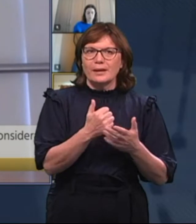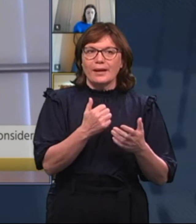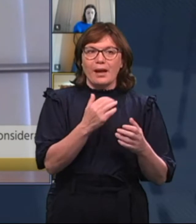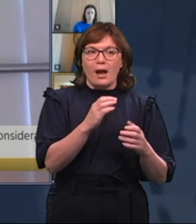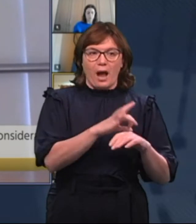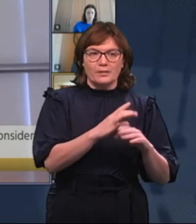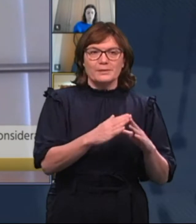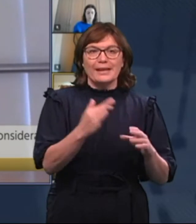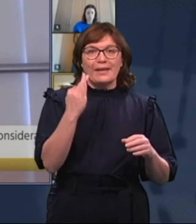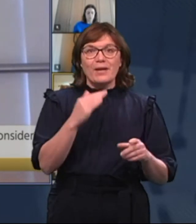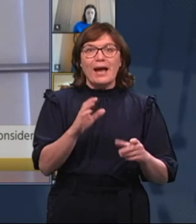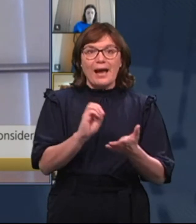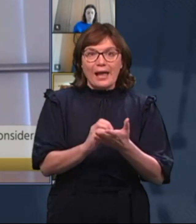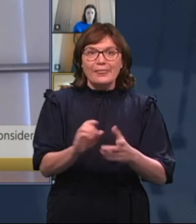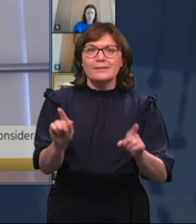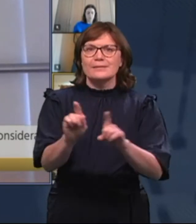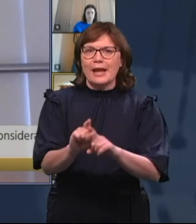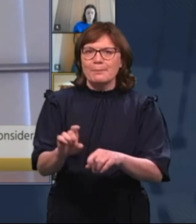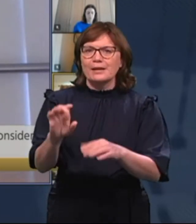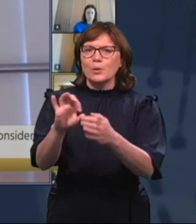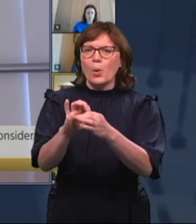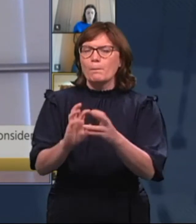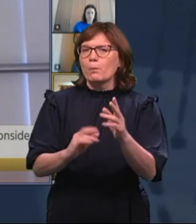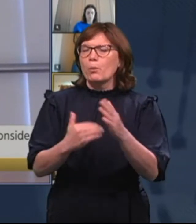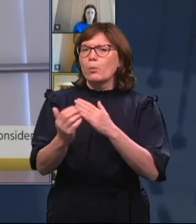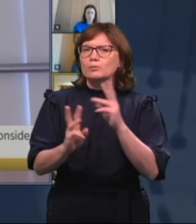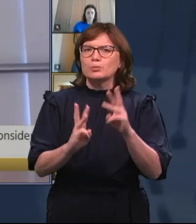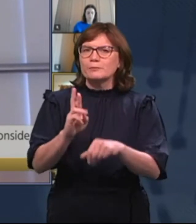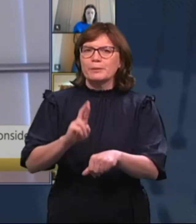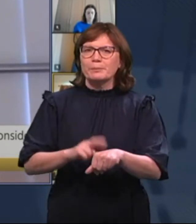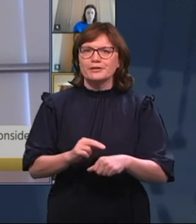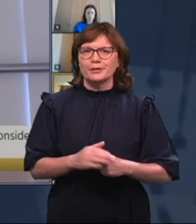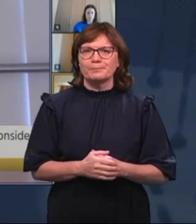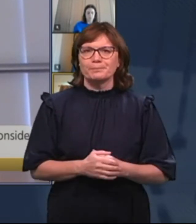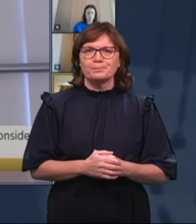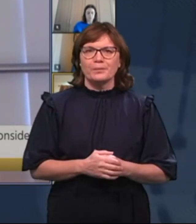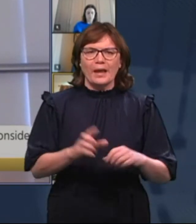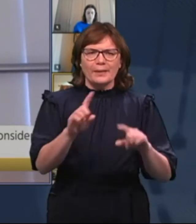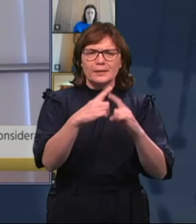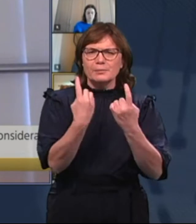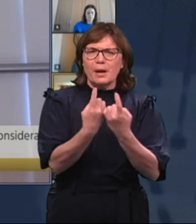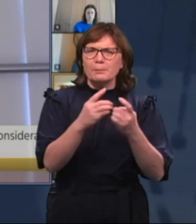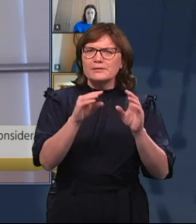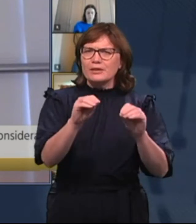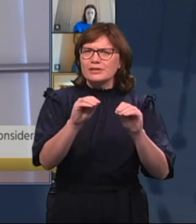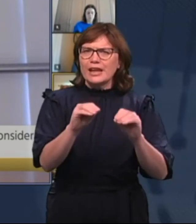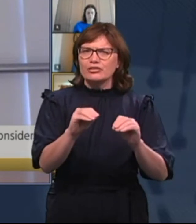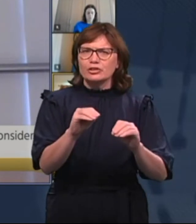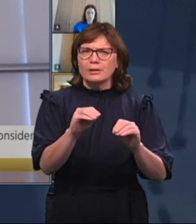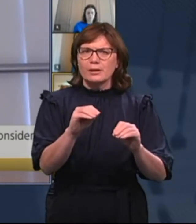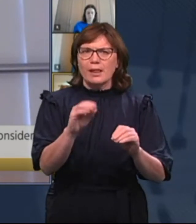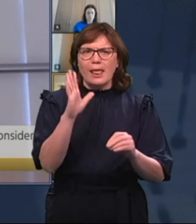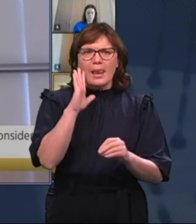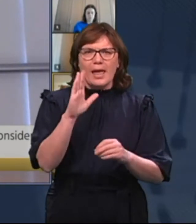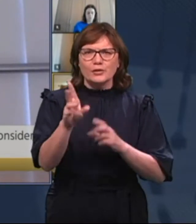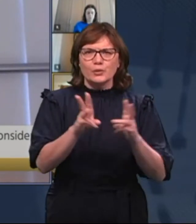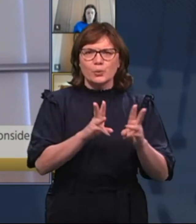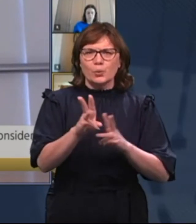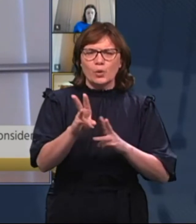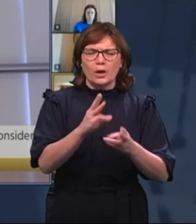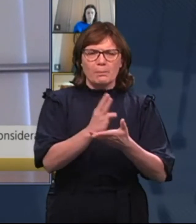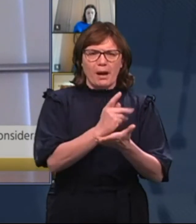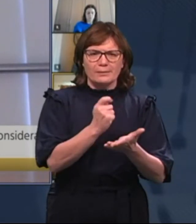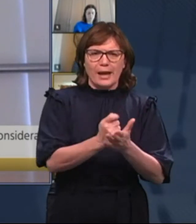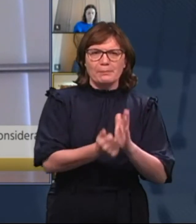recovery? And secondly, the unwillingness of the Department of Education to permit you to work part-time and build up to